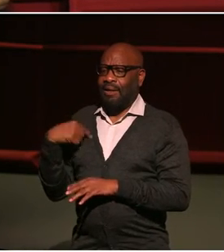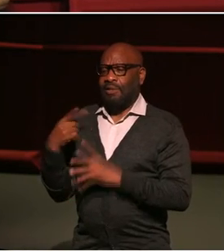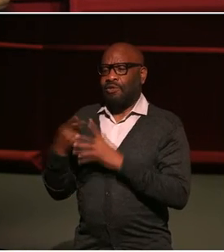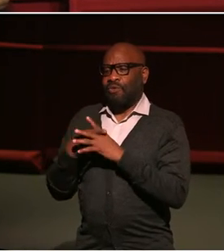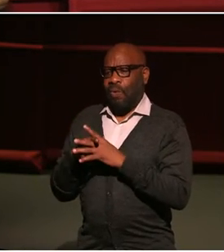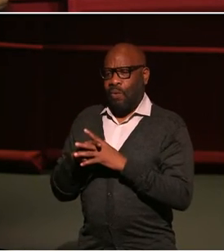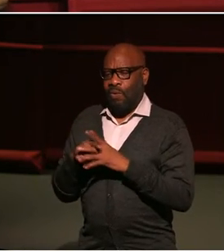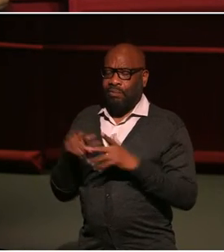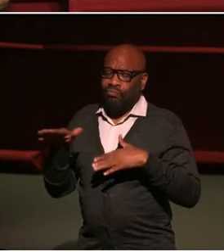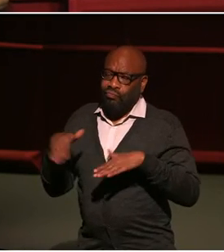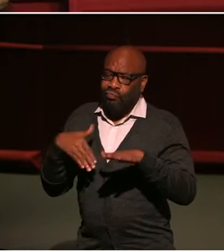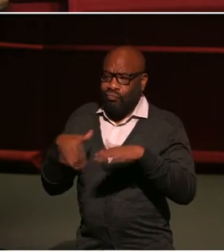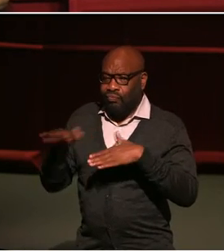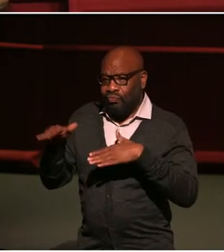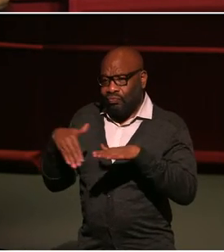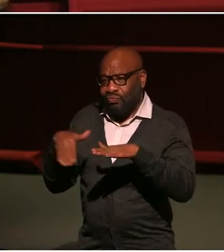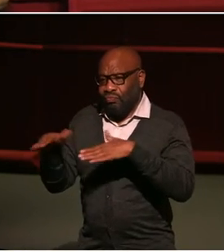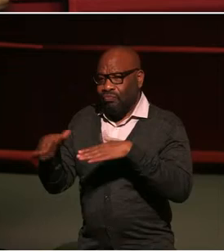I knew